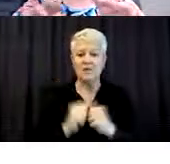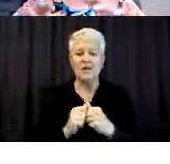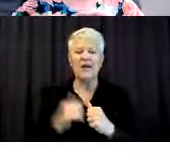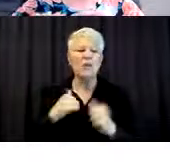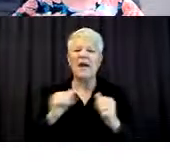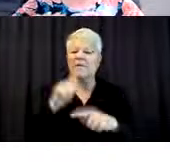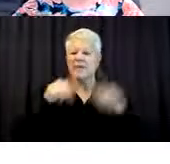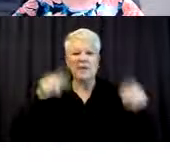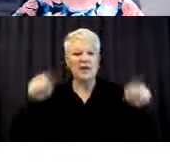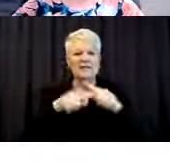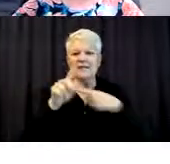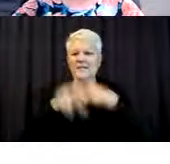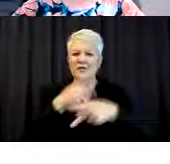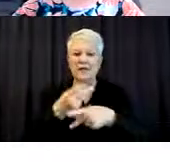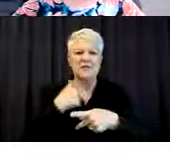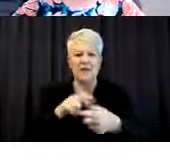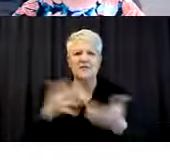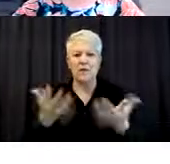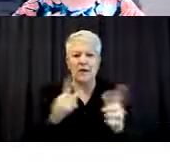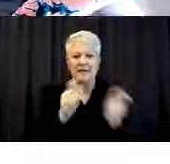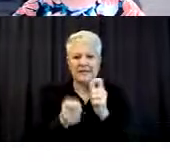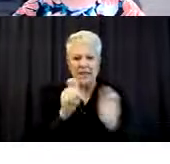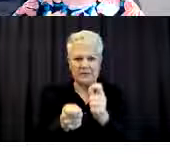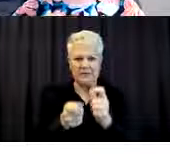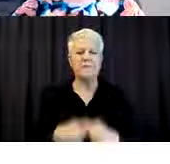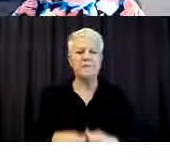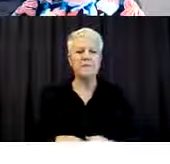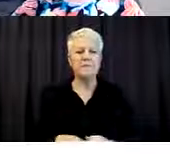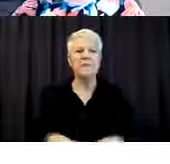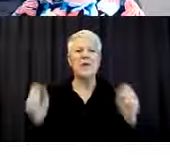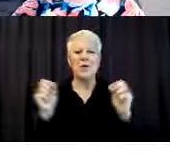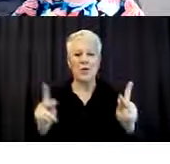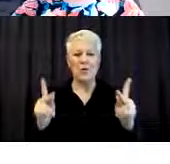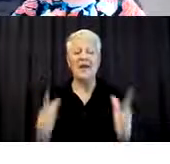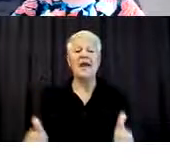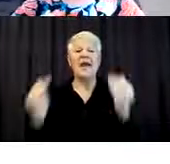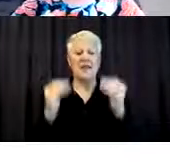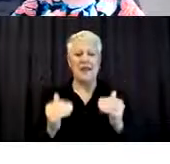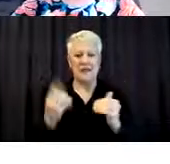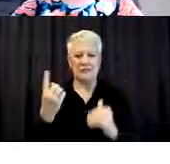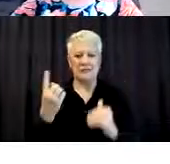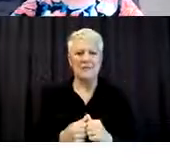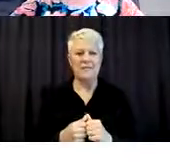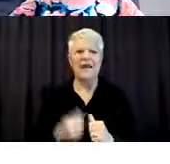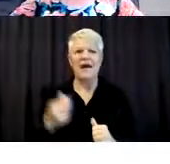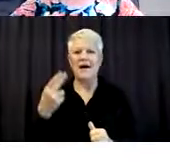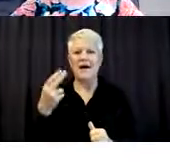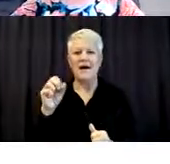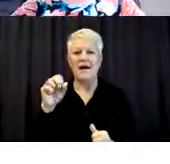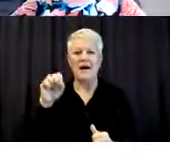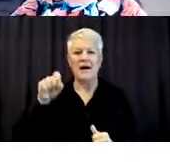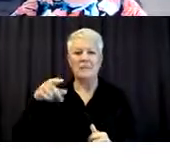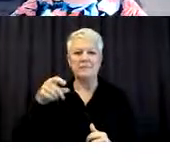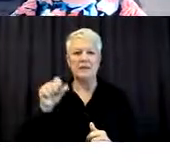of different ones that have been adapted. Okay. The next one is the HOPS